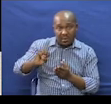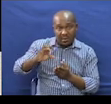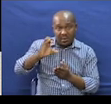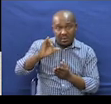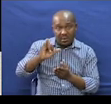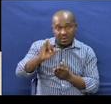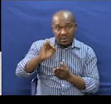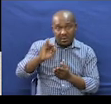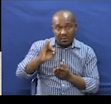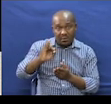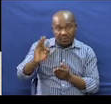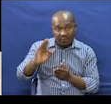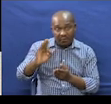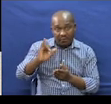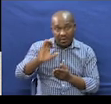period